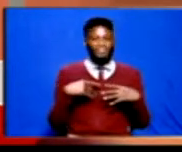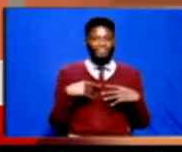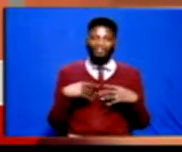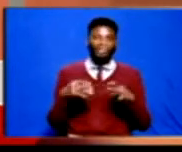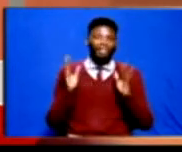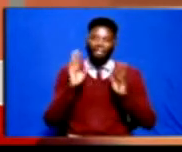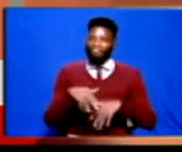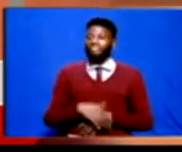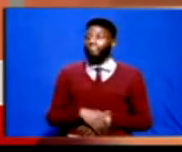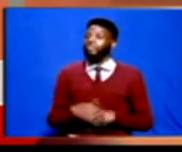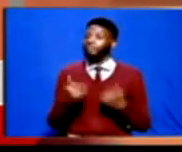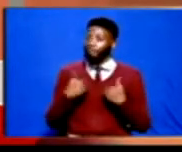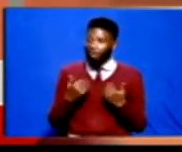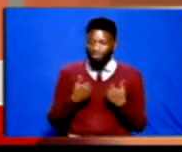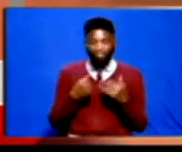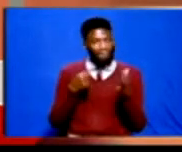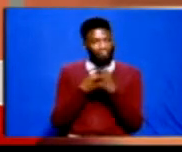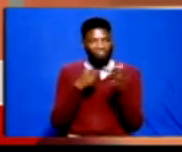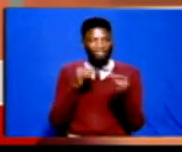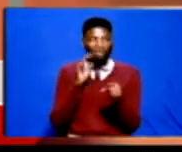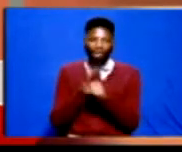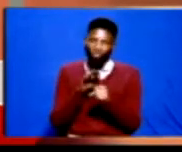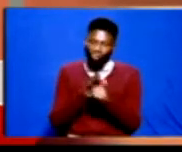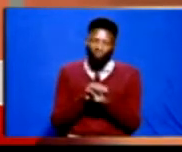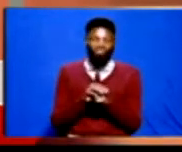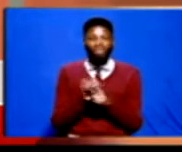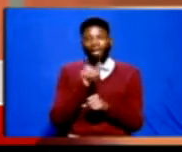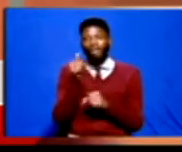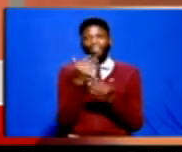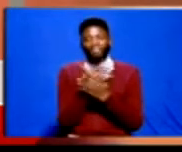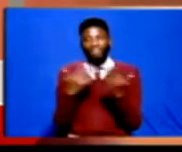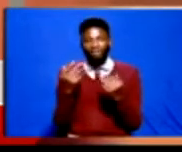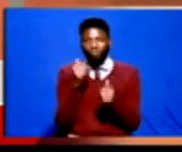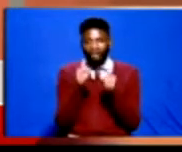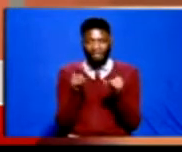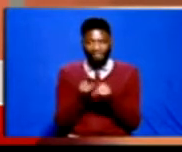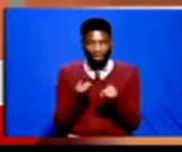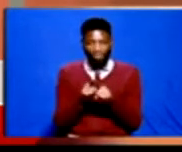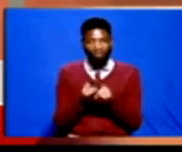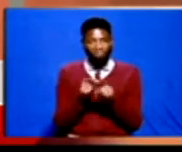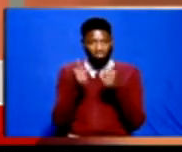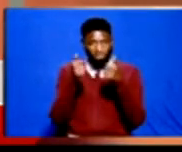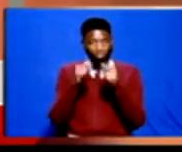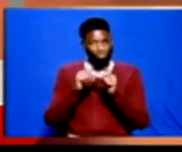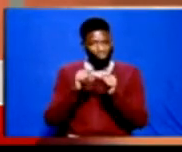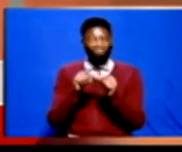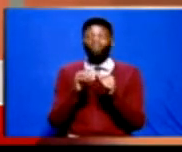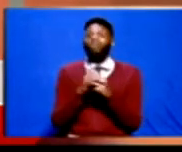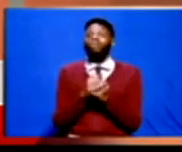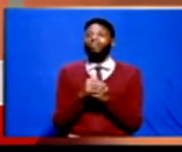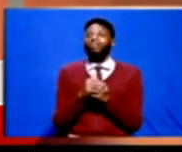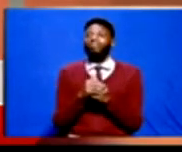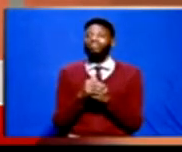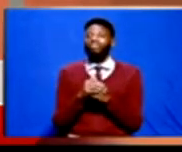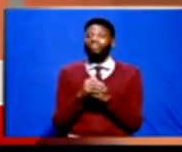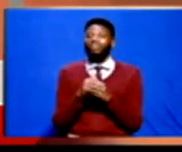a significant impact. The other commodities which are doing quite well, iron ore is doing quite well globally because